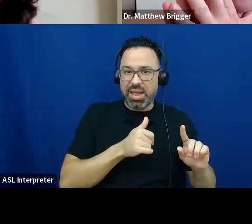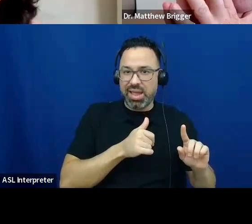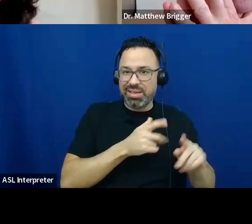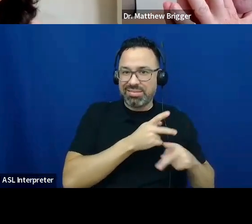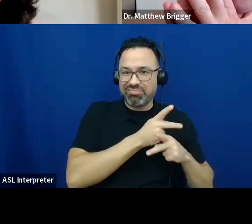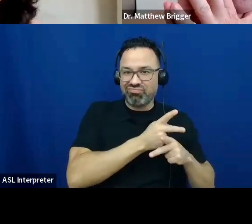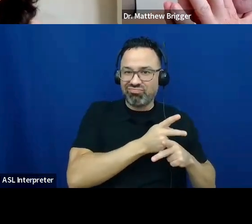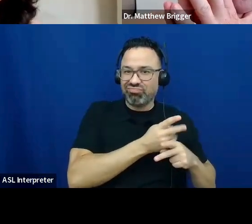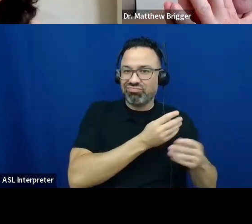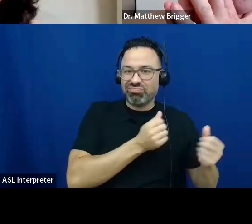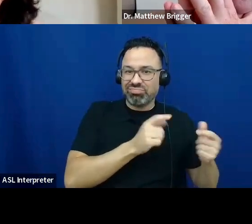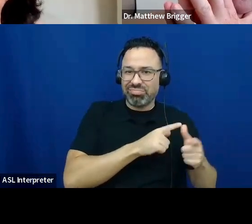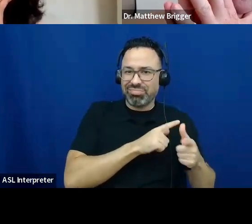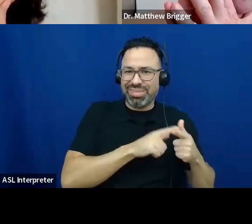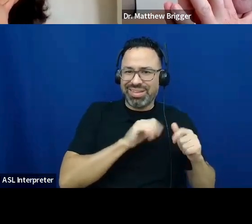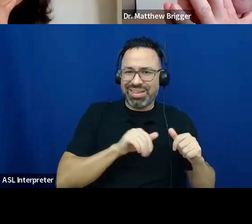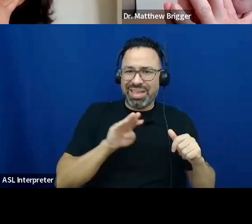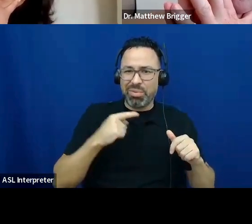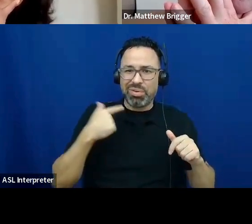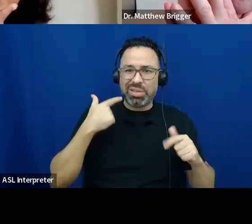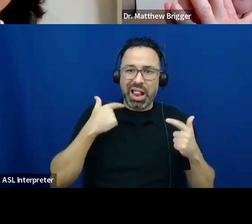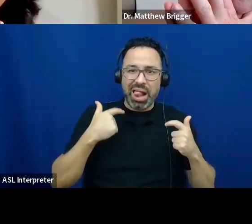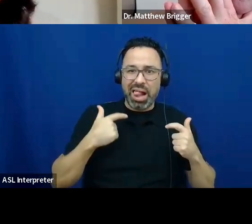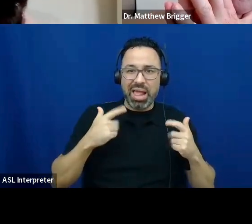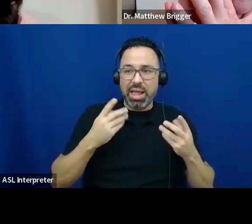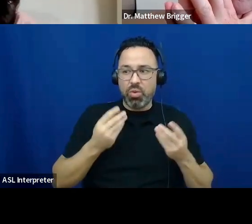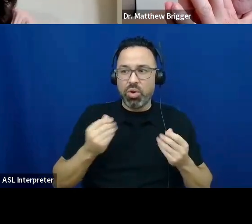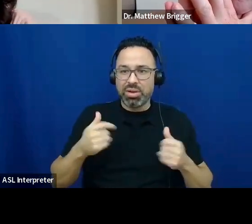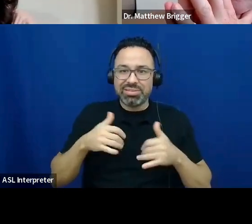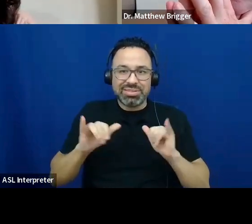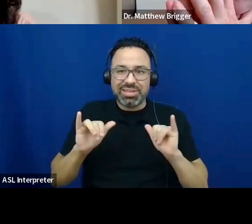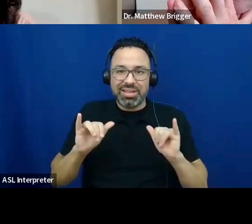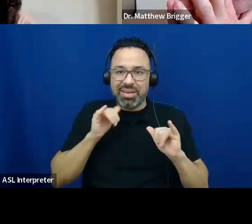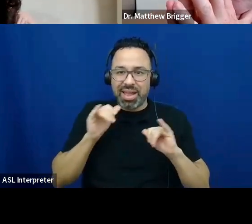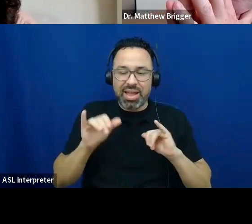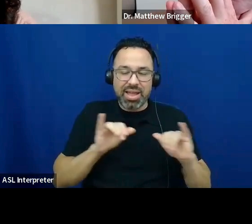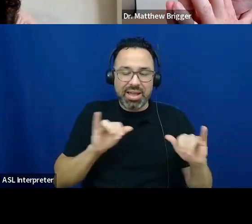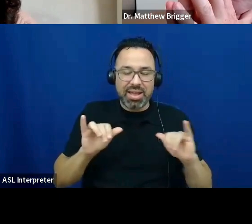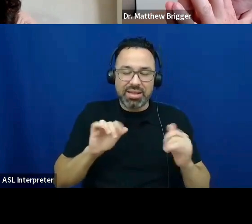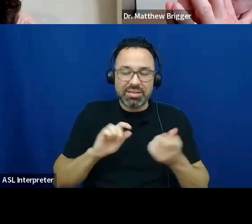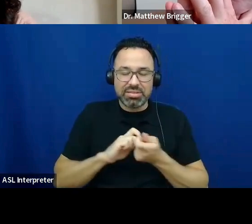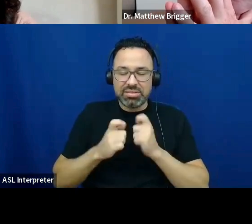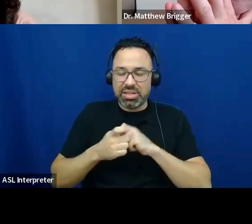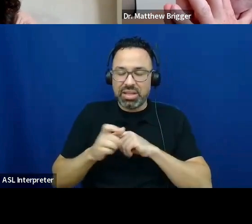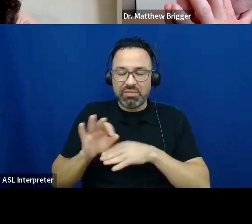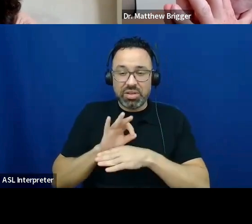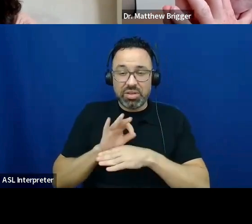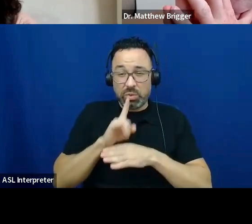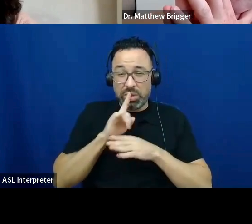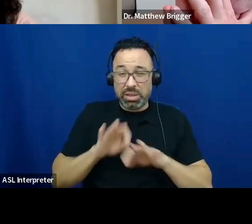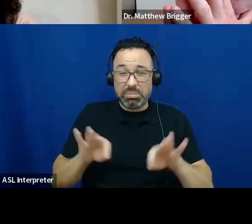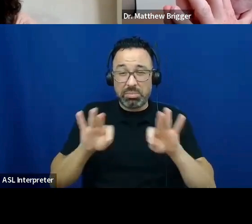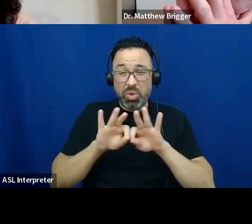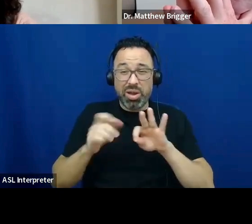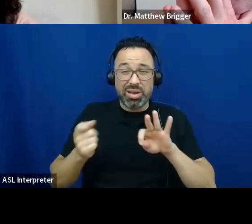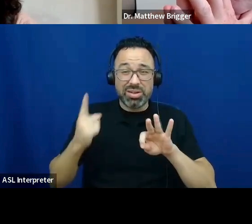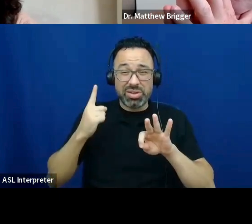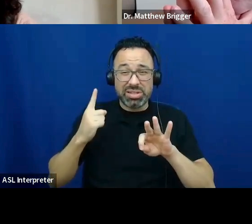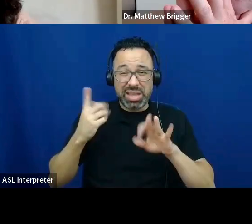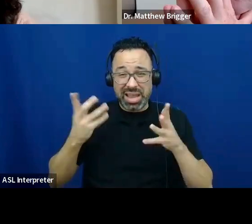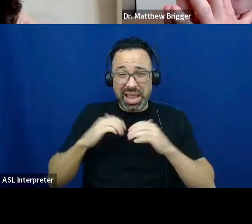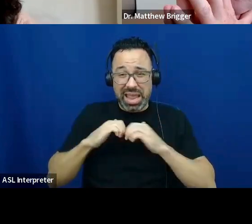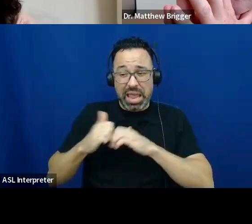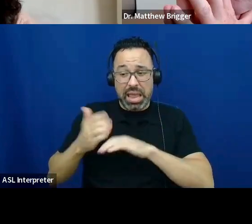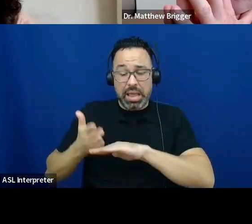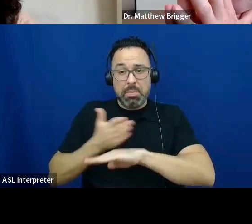you could have Botox and that wears off and you still haven't changed function. So it's really important to understand how to improve